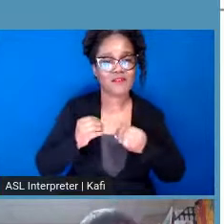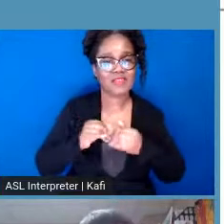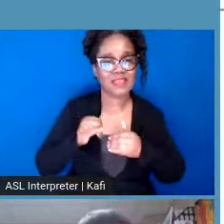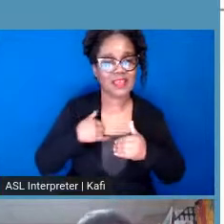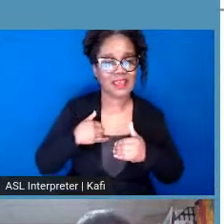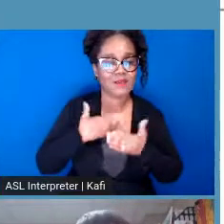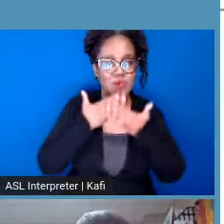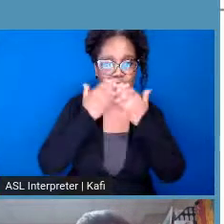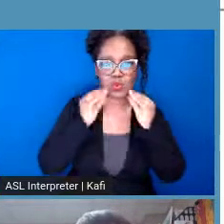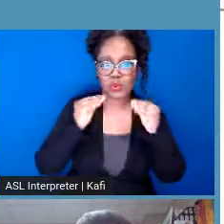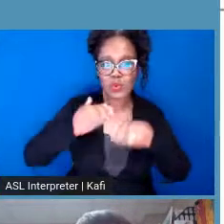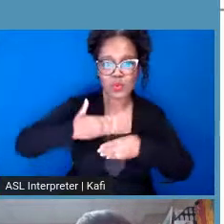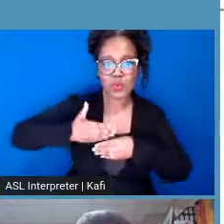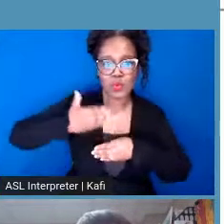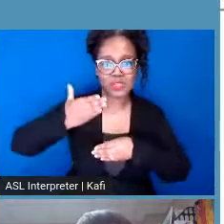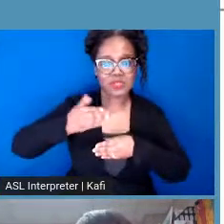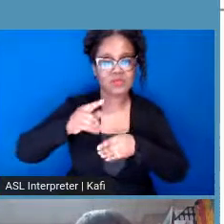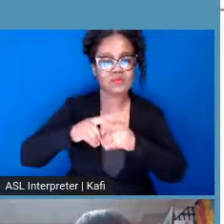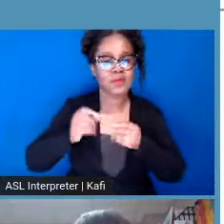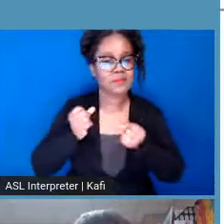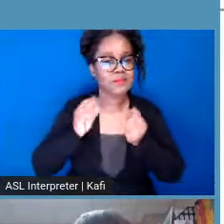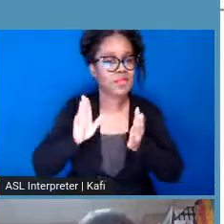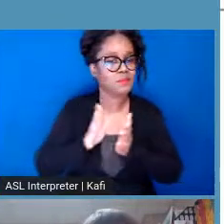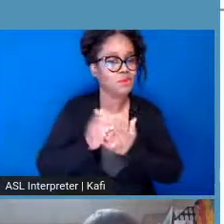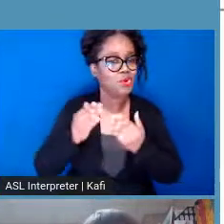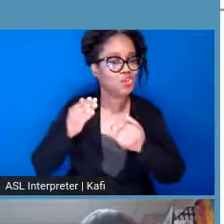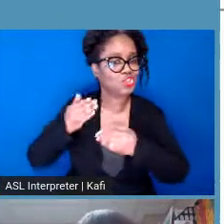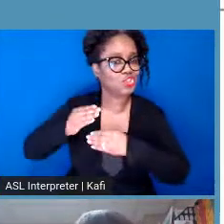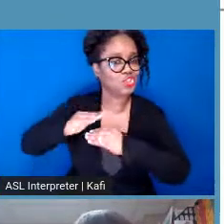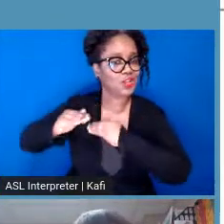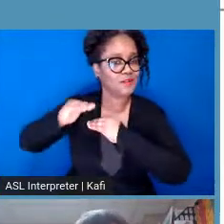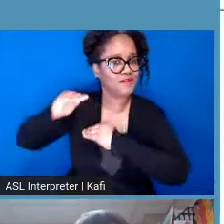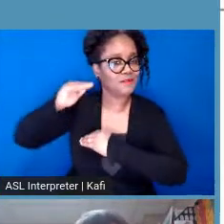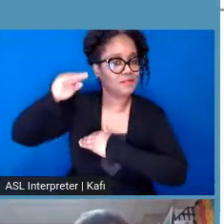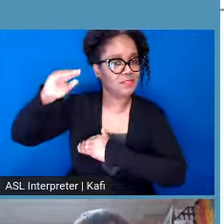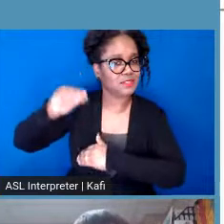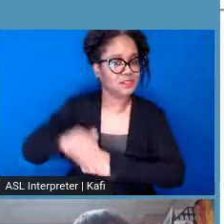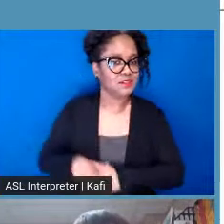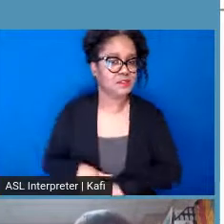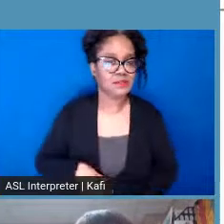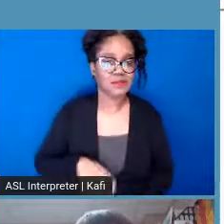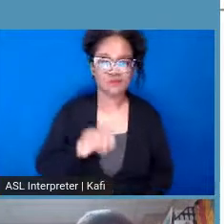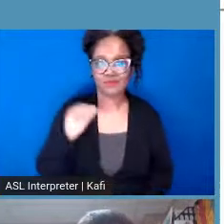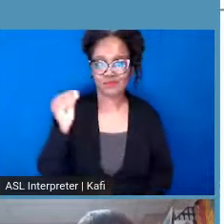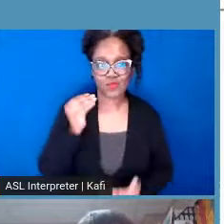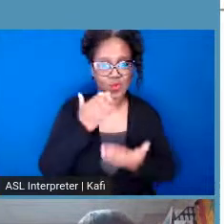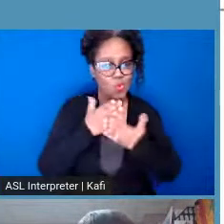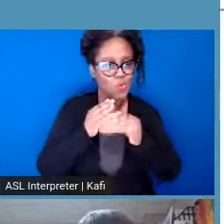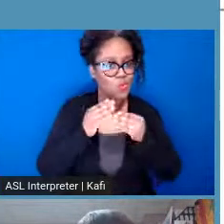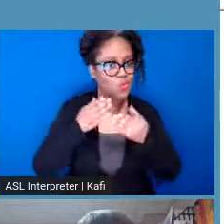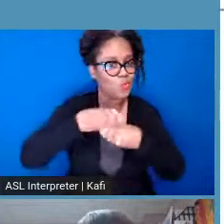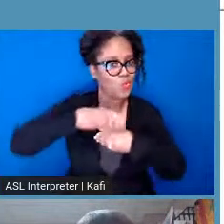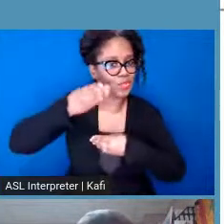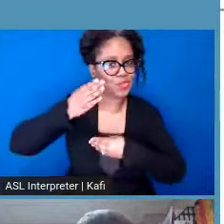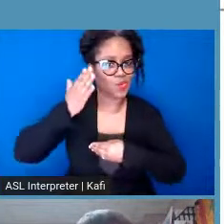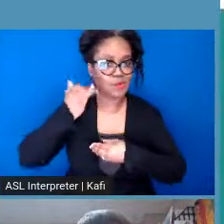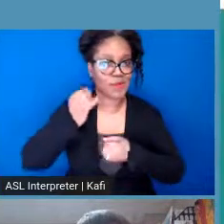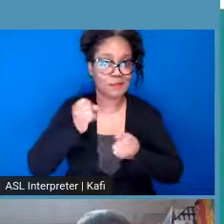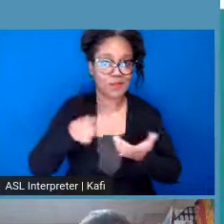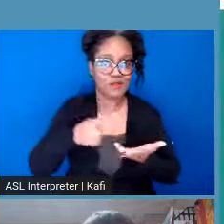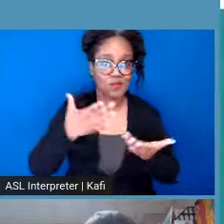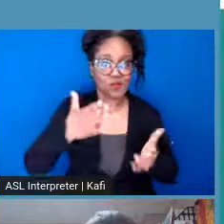window, because as many of you probably also experience, our offices are in the basement.